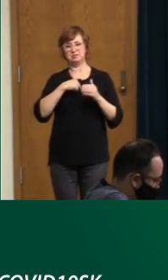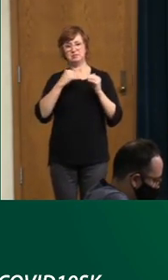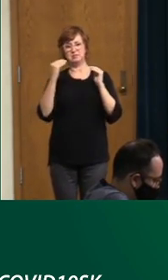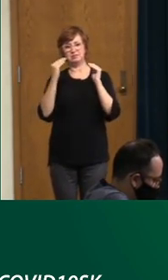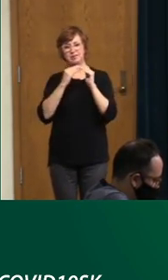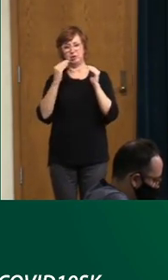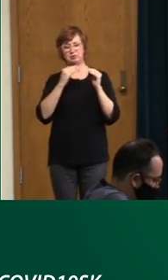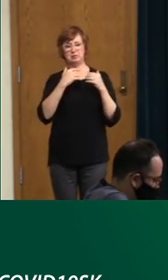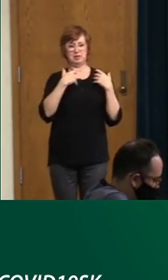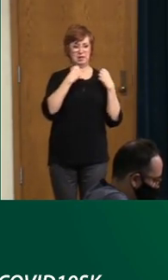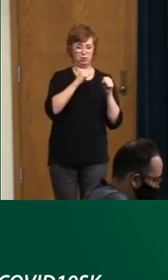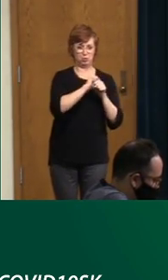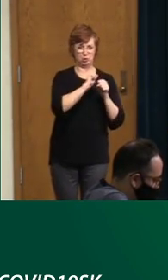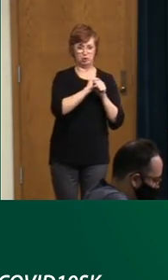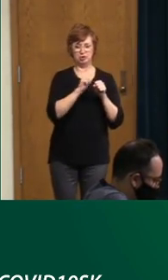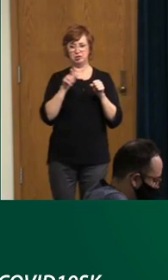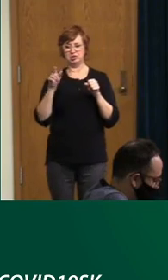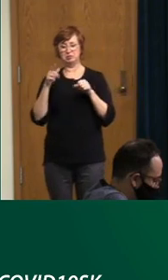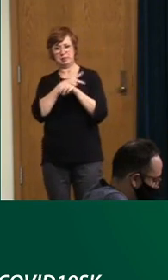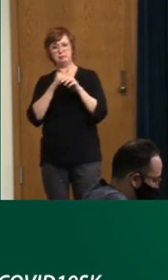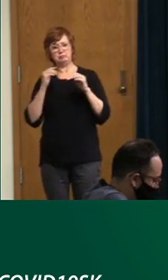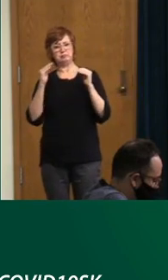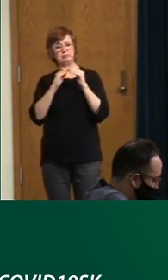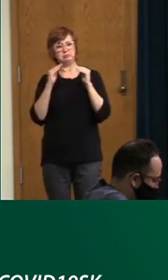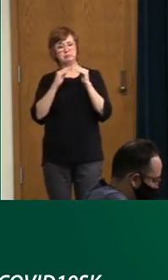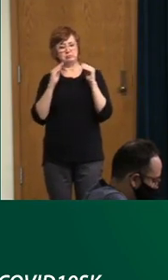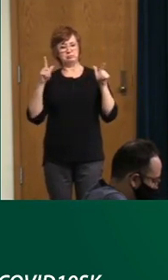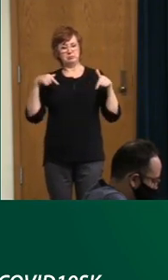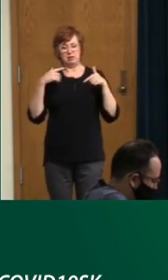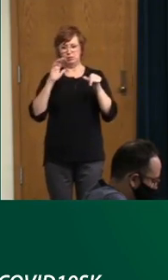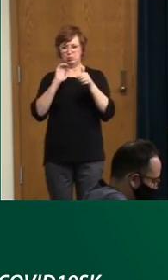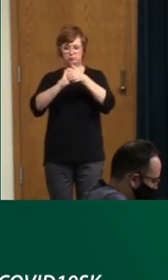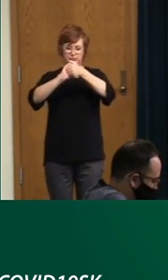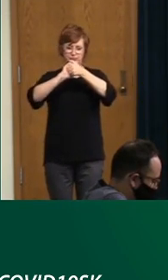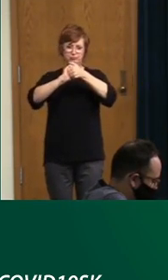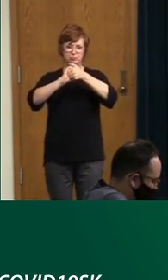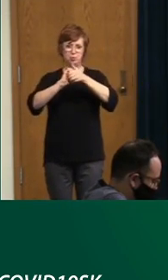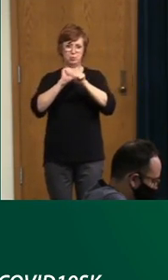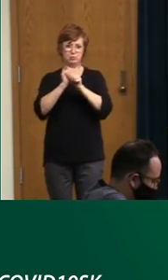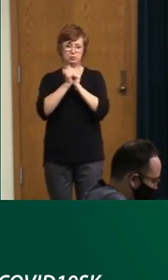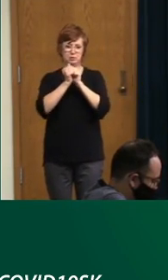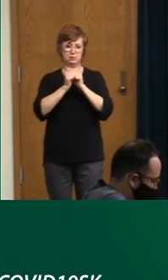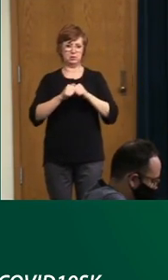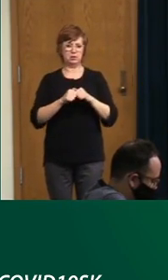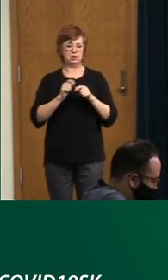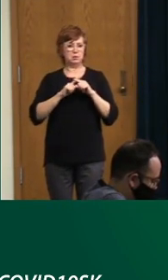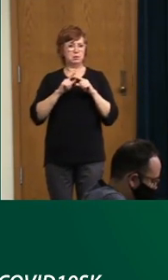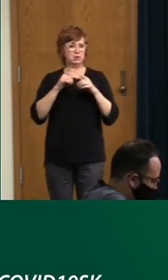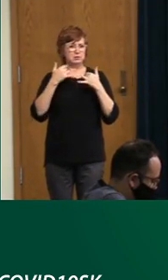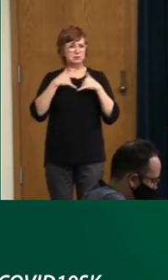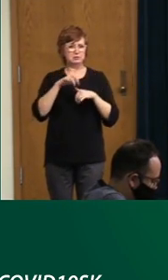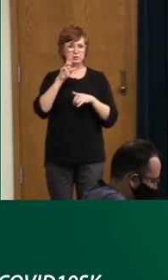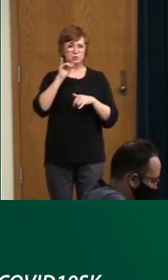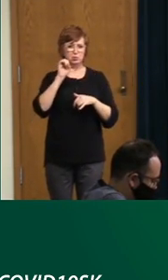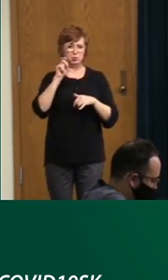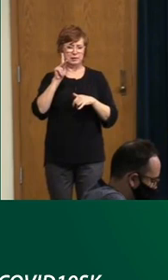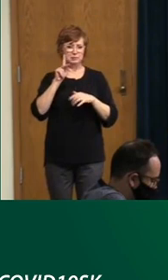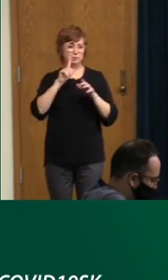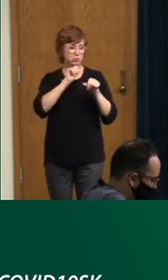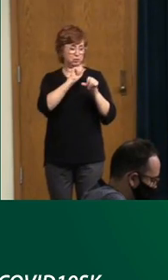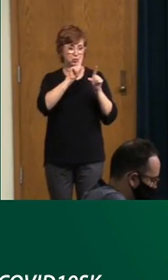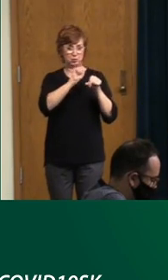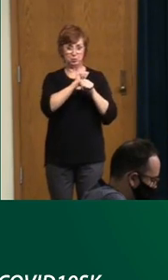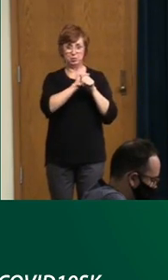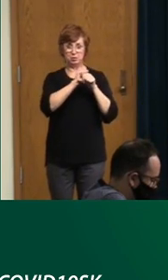large extent exposure in the healthcare setting, but it is still an ongoing risk, especially when, you may not have, be